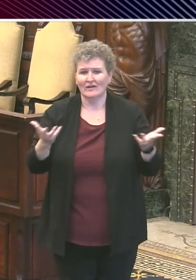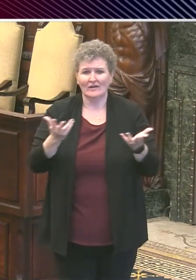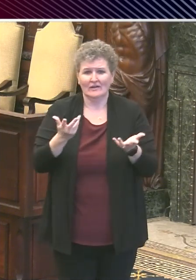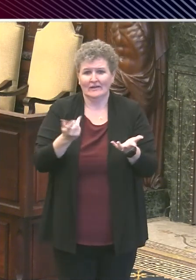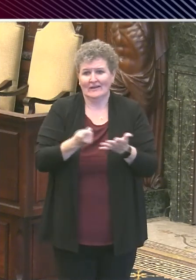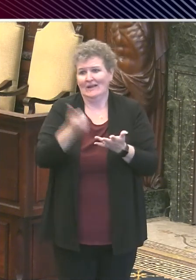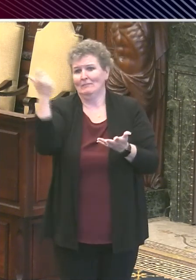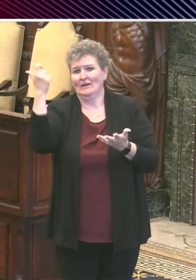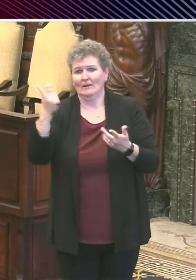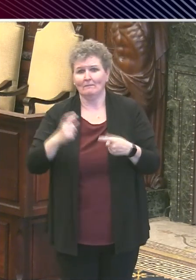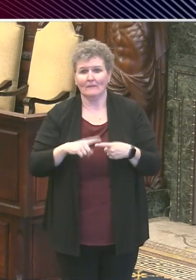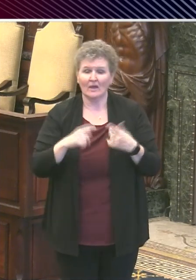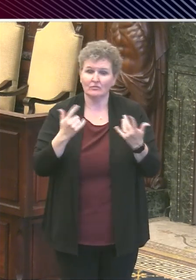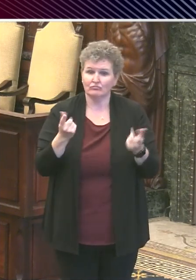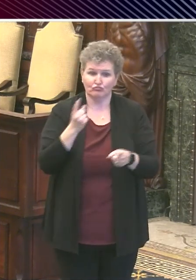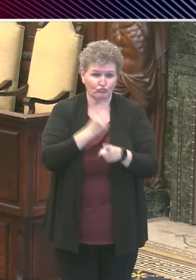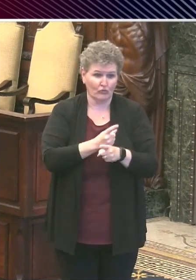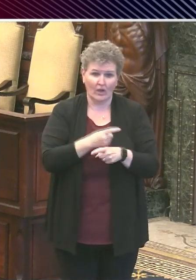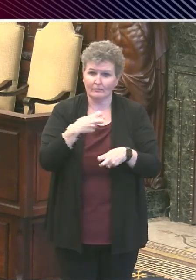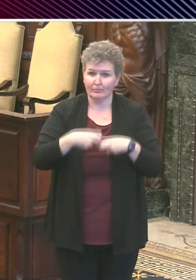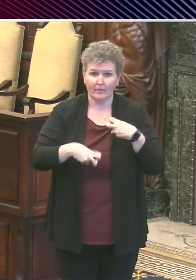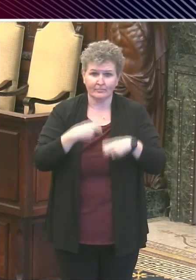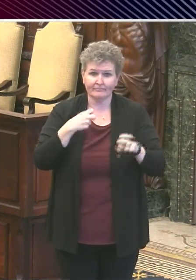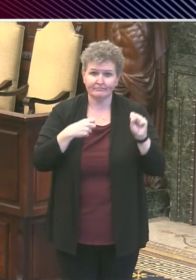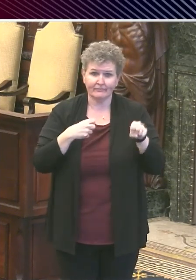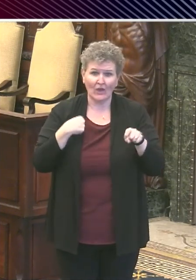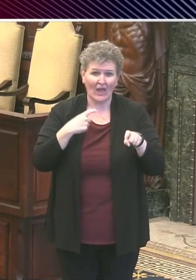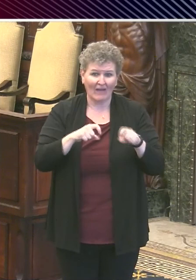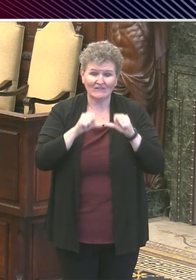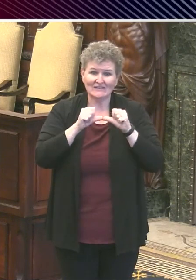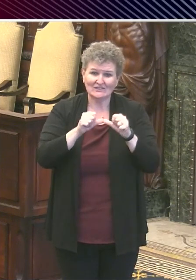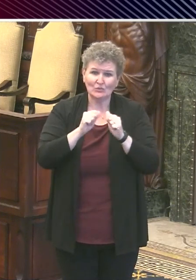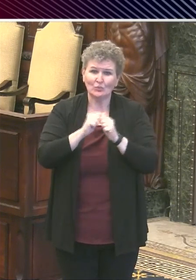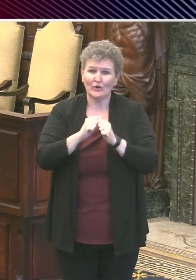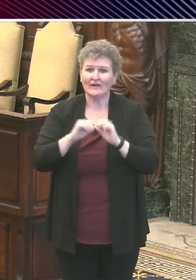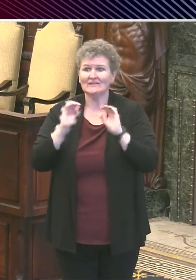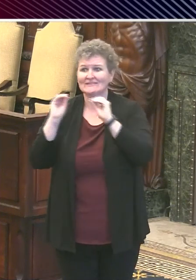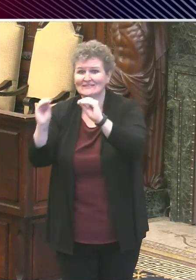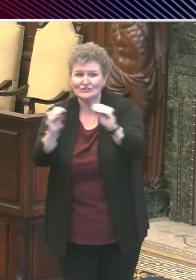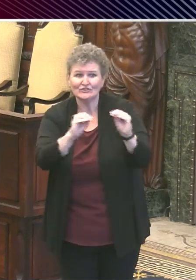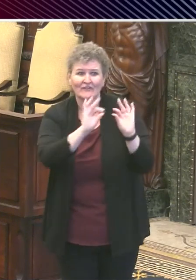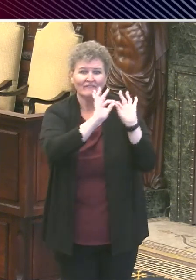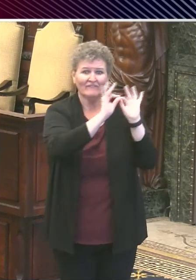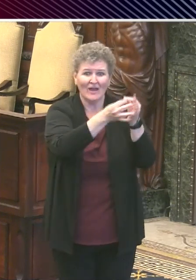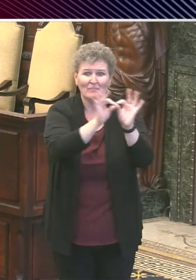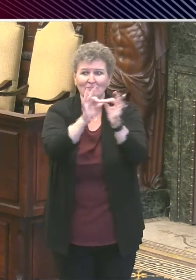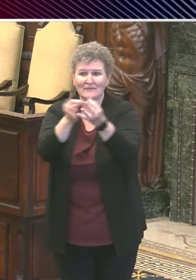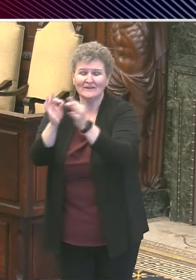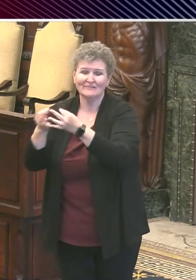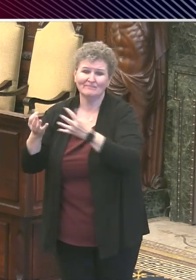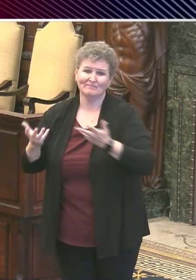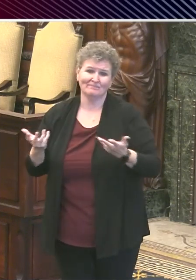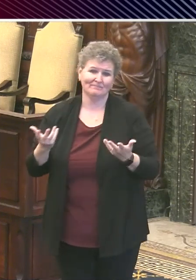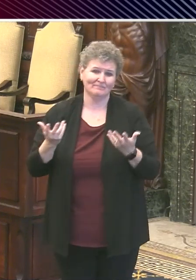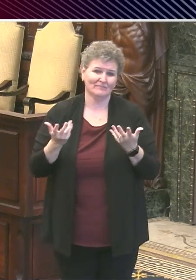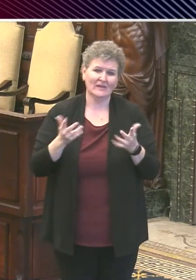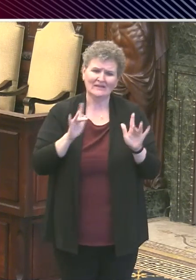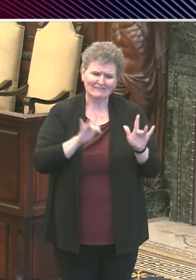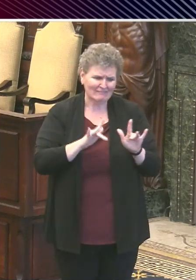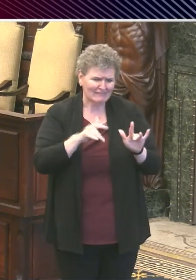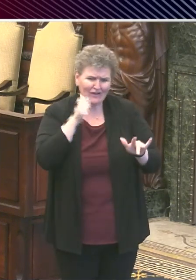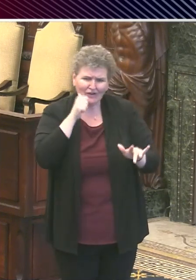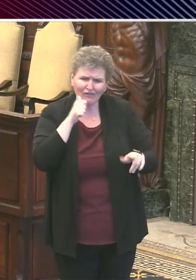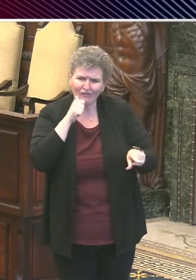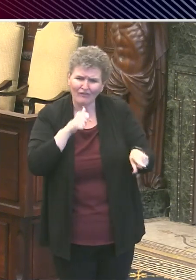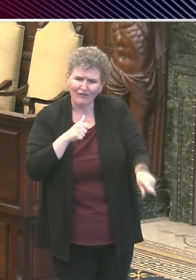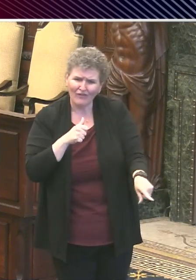it is problematic, and we got to continue to educate families. The one poor girl who lost most of her foot was set